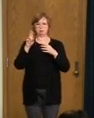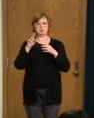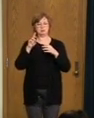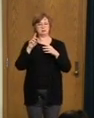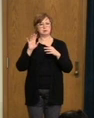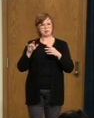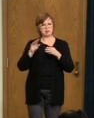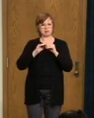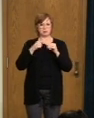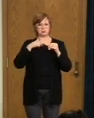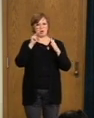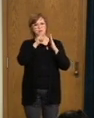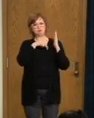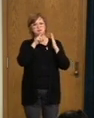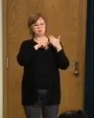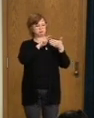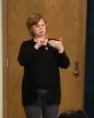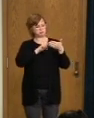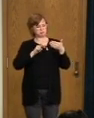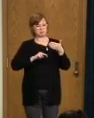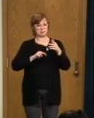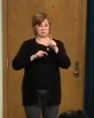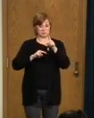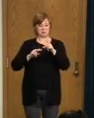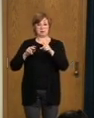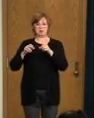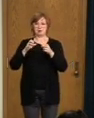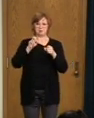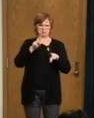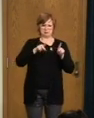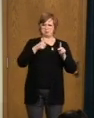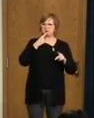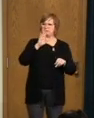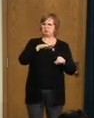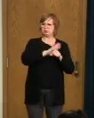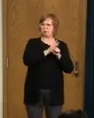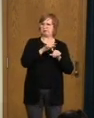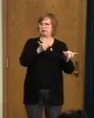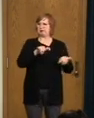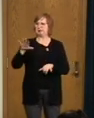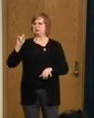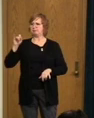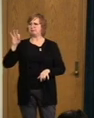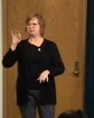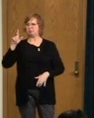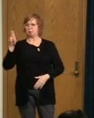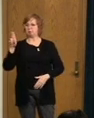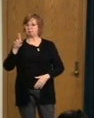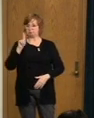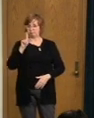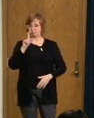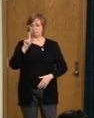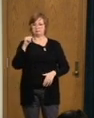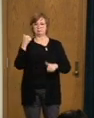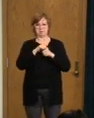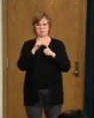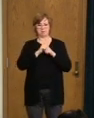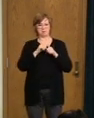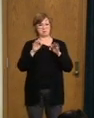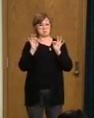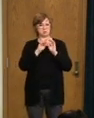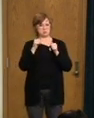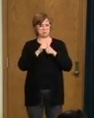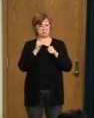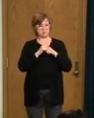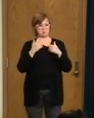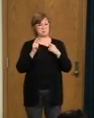another flu. And, here's some numbers for us to just keep in mind. Through last year's influenza outbreak, where we had no measures in place